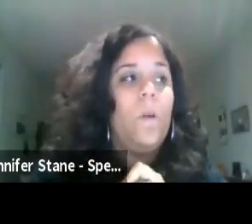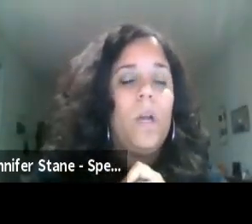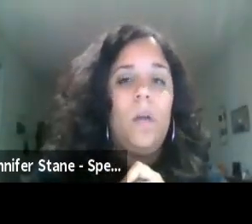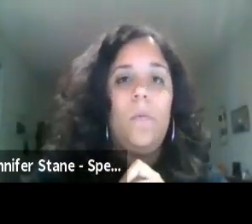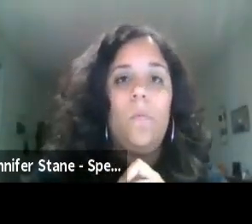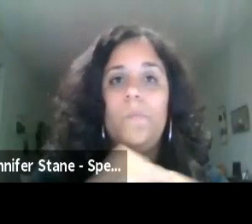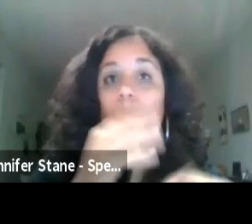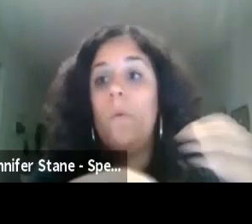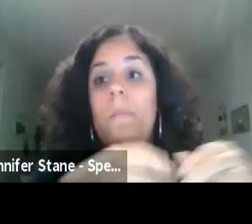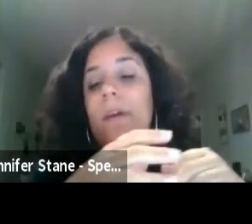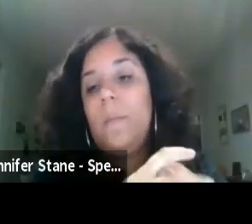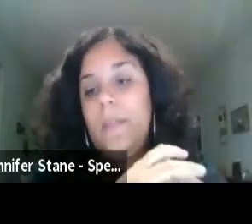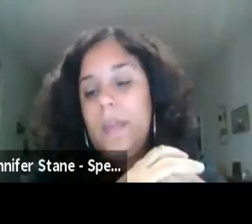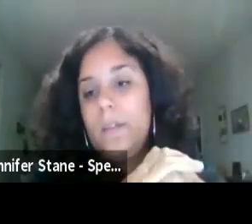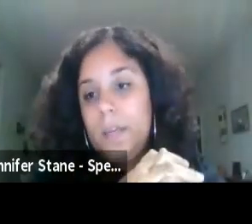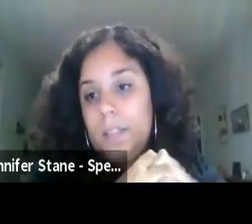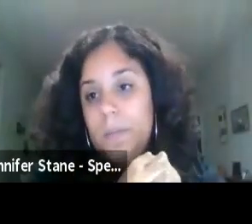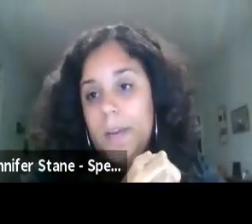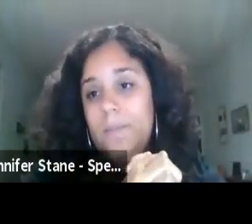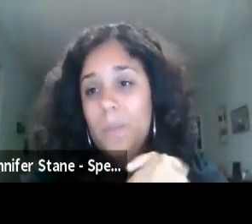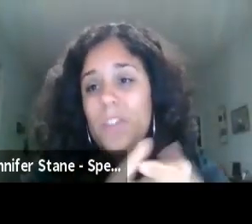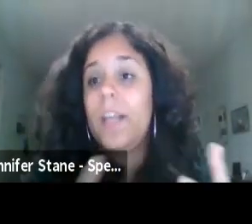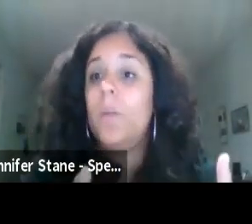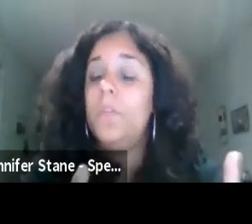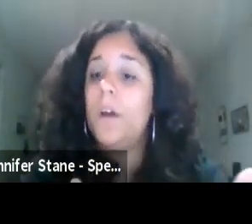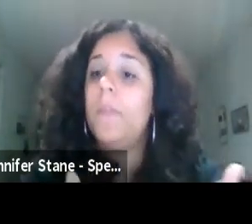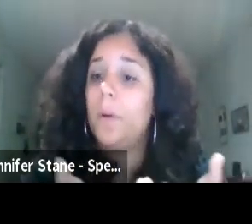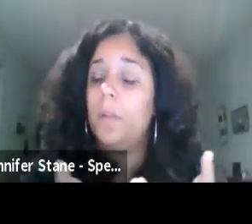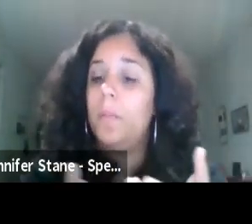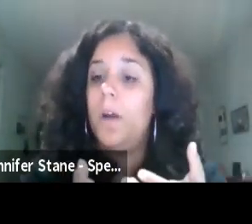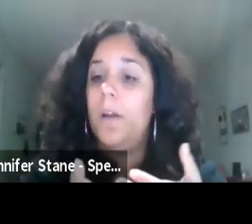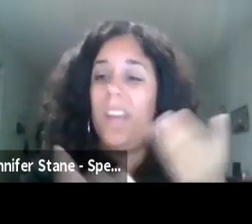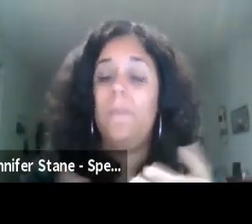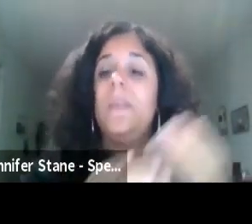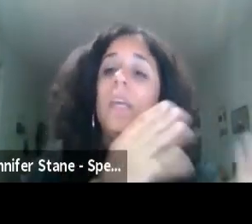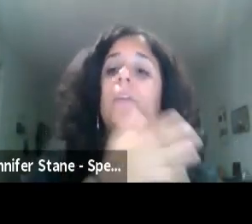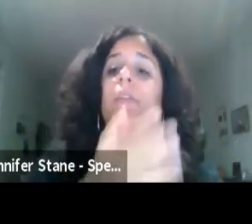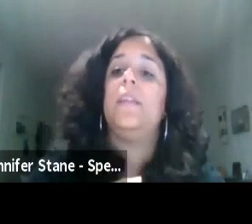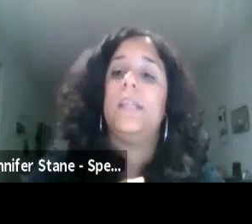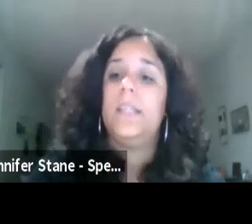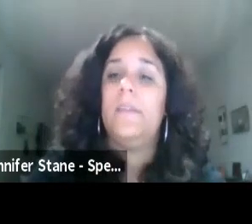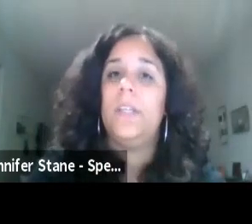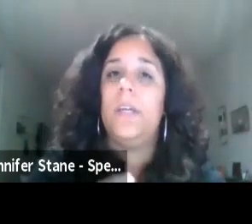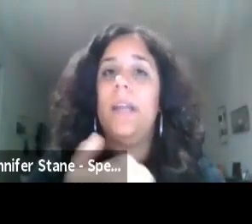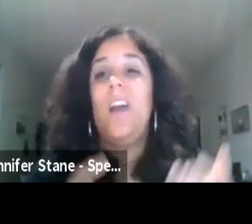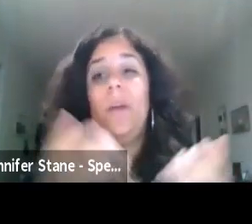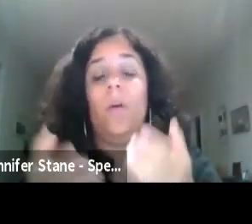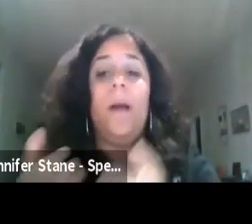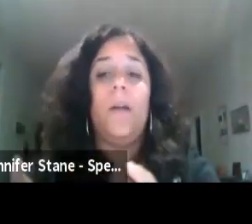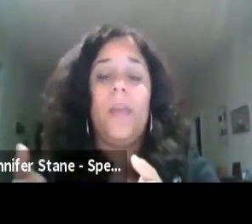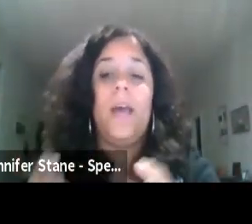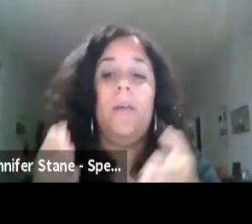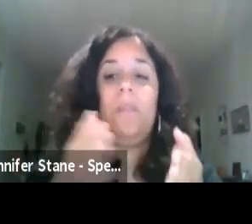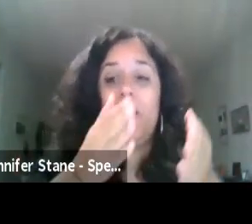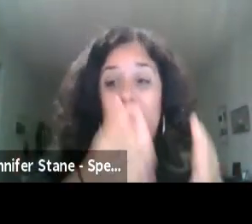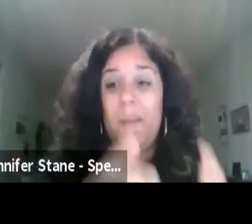for what we might recommend that needs to be done. And then we try to help you solve that problem on, okay, here are the things I need to have done. How do I go